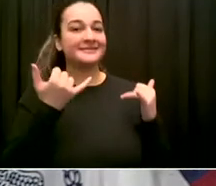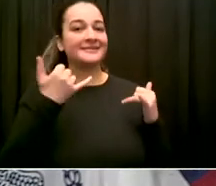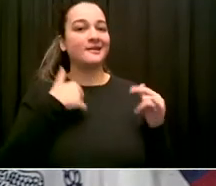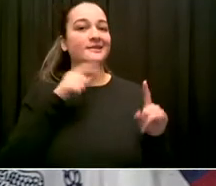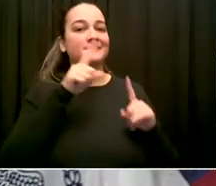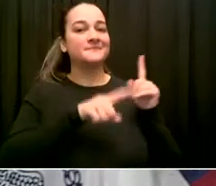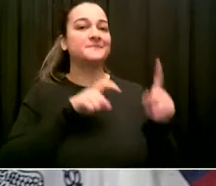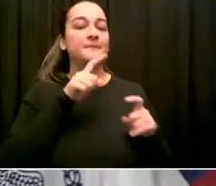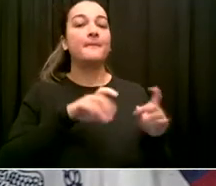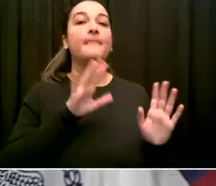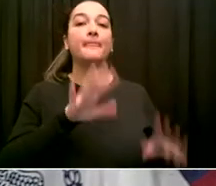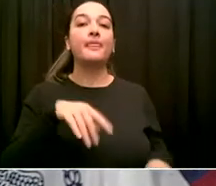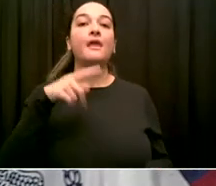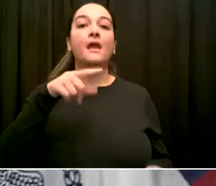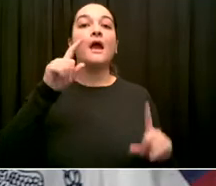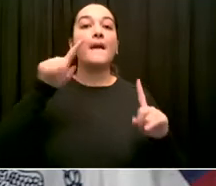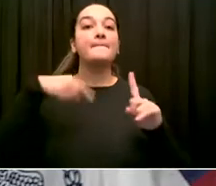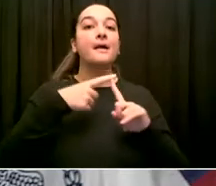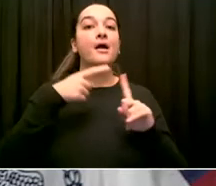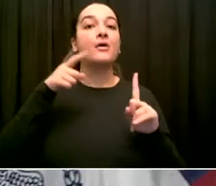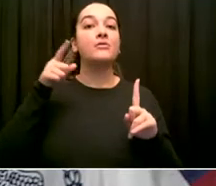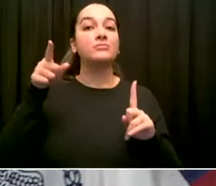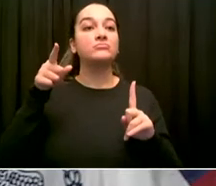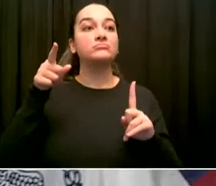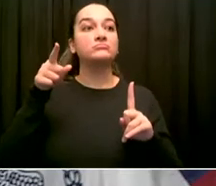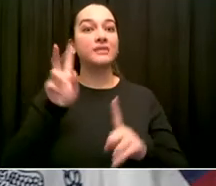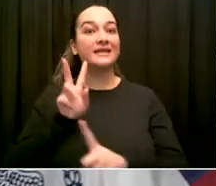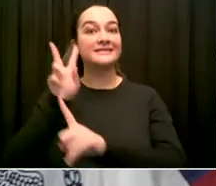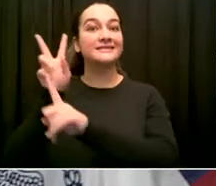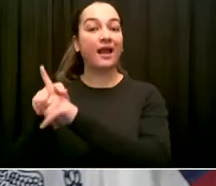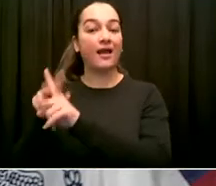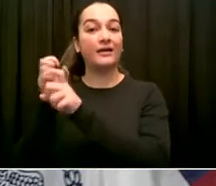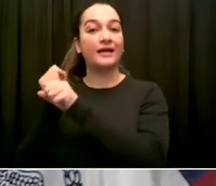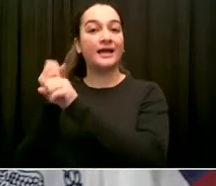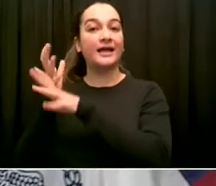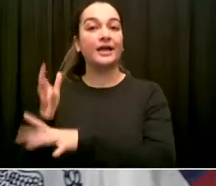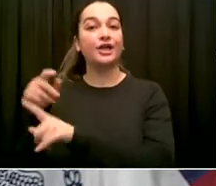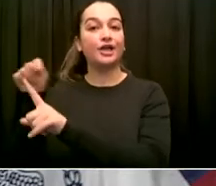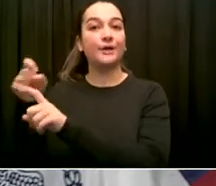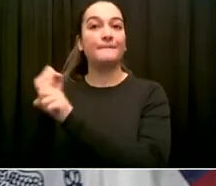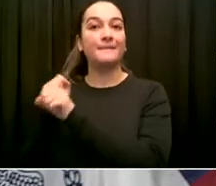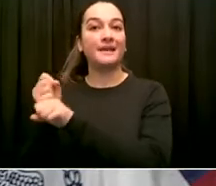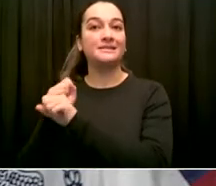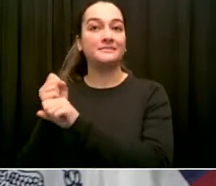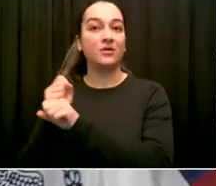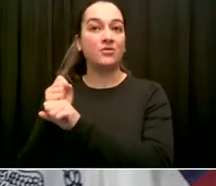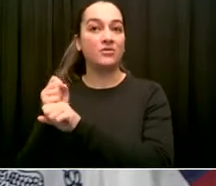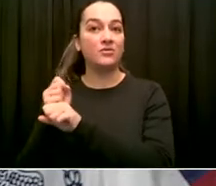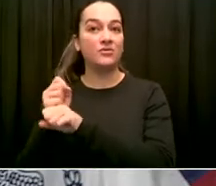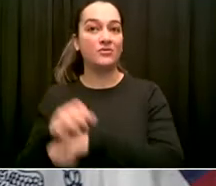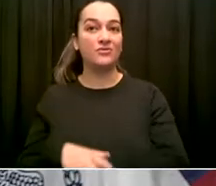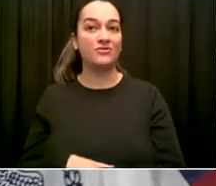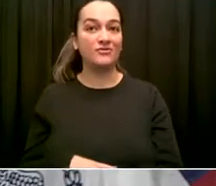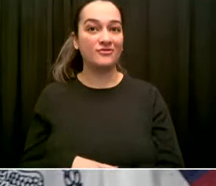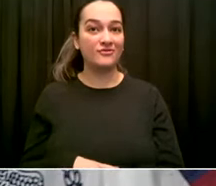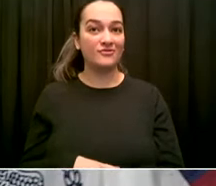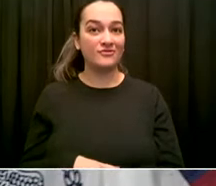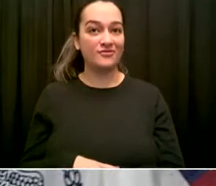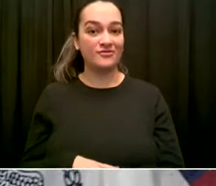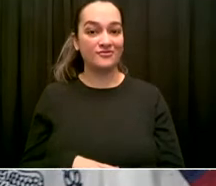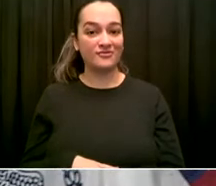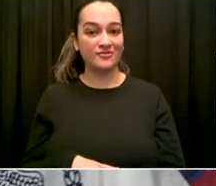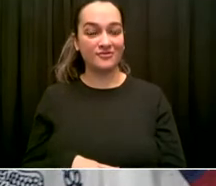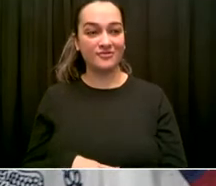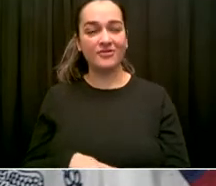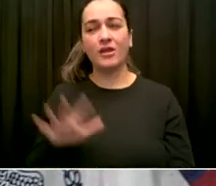You know, I report and you decide. I'm not going to take a stand. I don't want to wade in between you and Steve